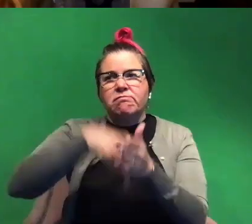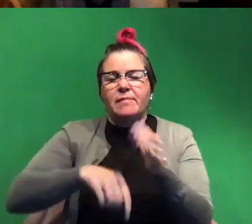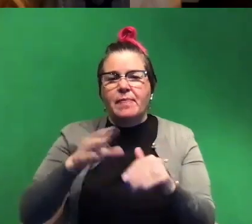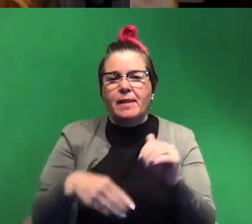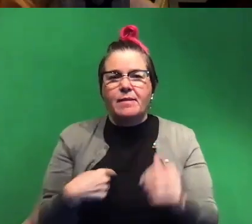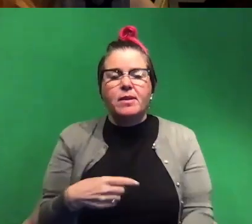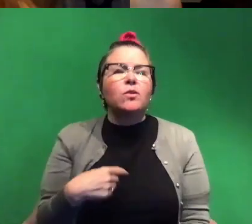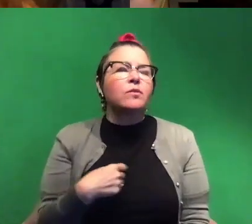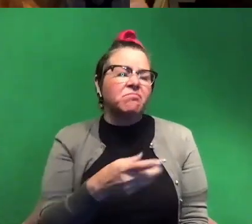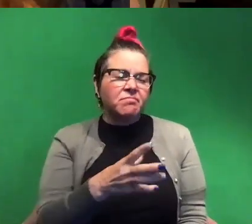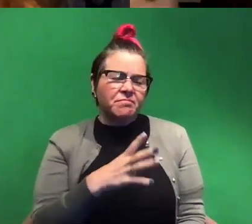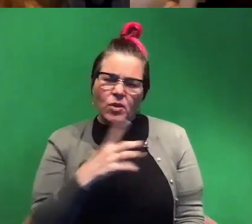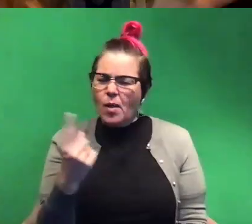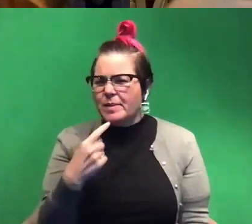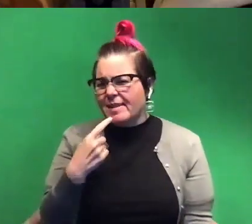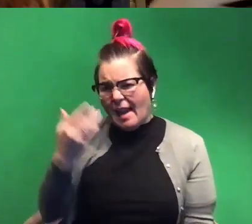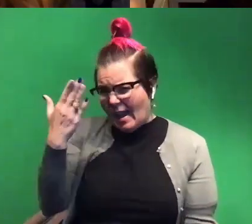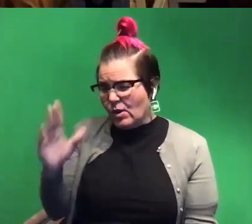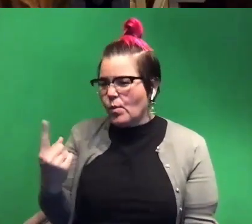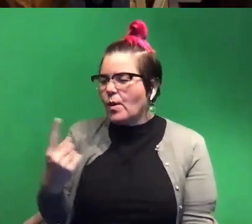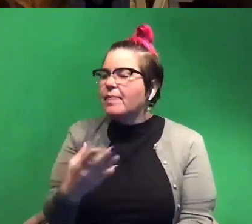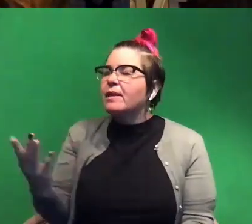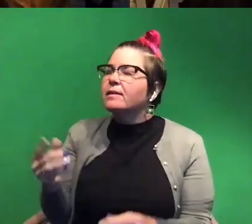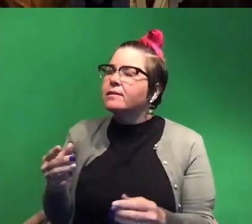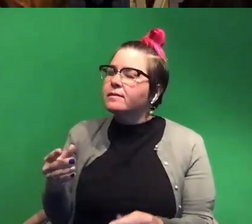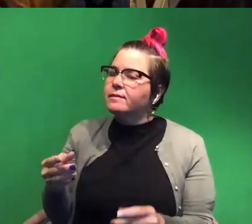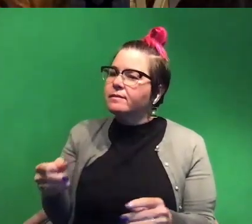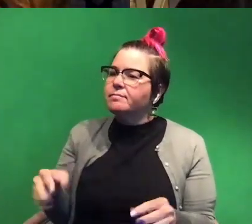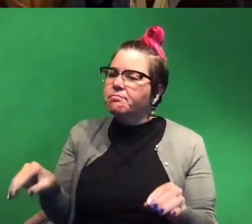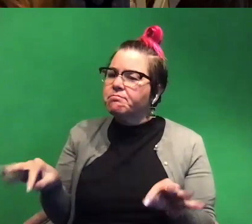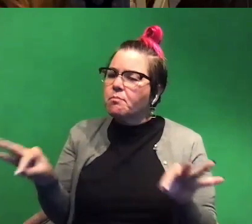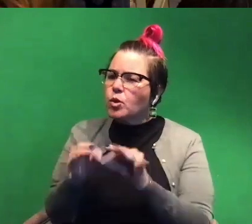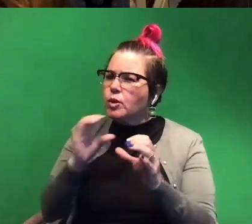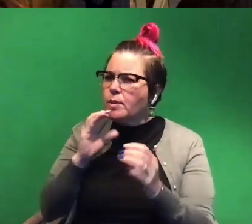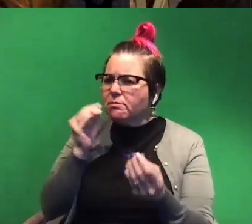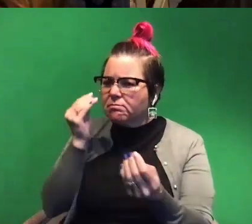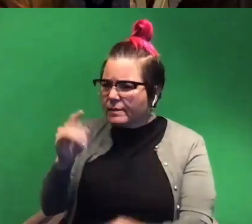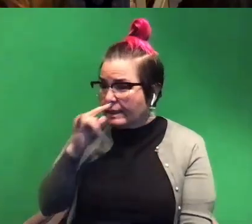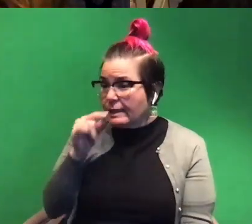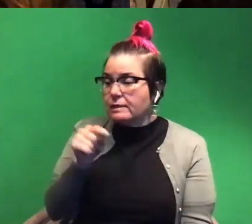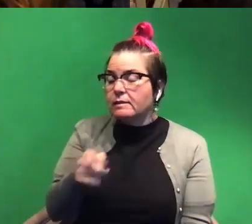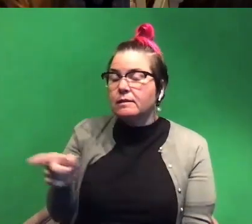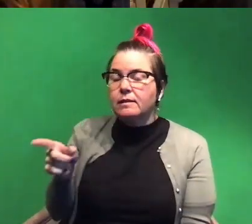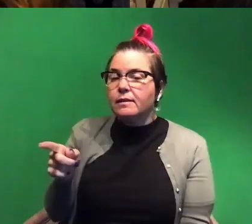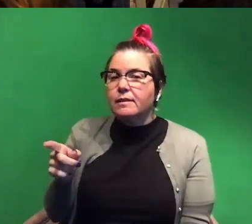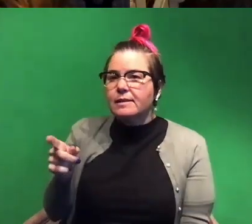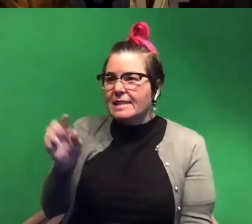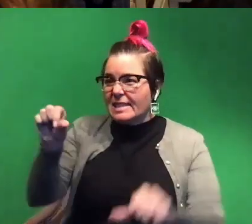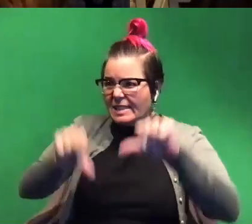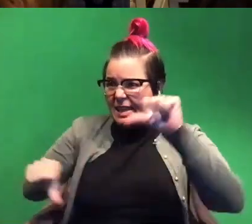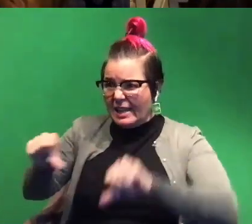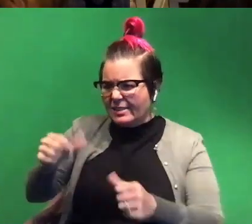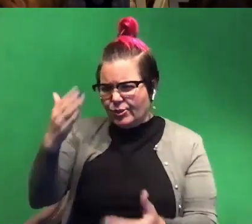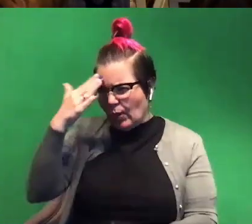You can always say, I don't know, because one thing that I think is it's good to communicate, particularly to kids, is that like scientists don't know everything.